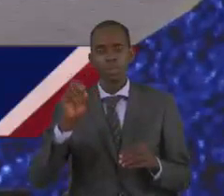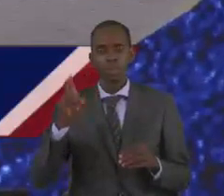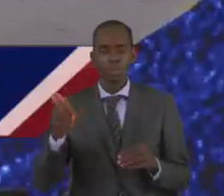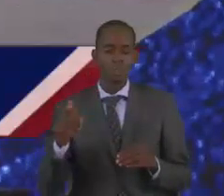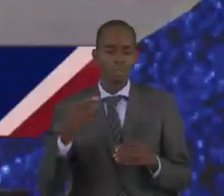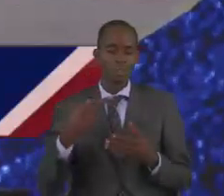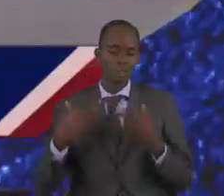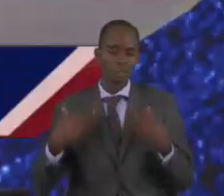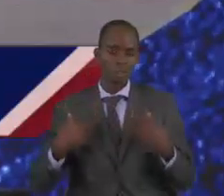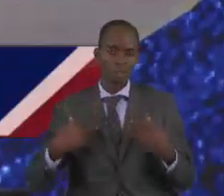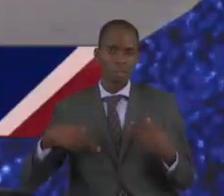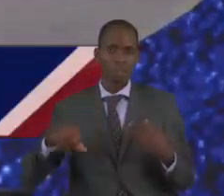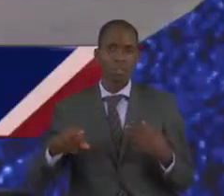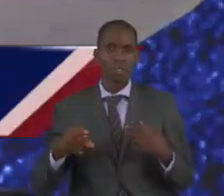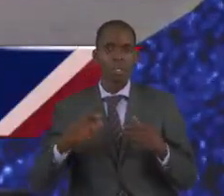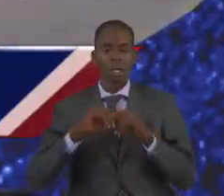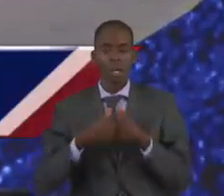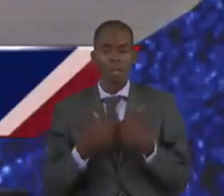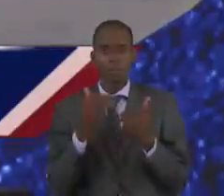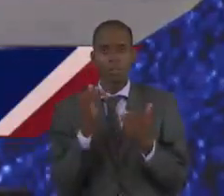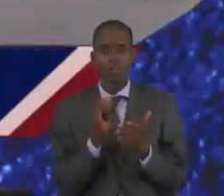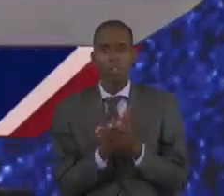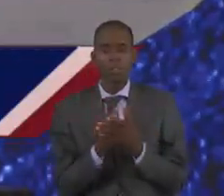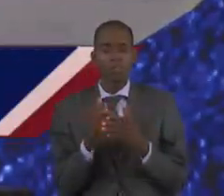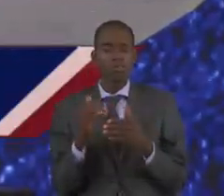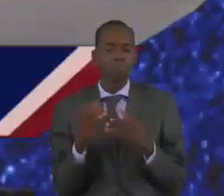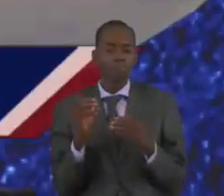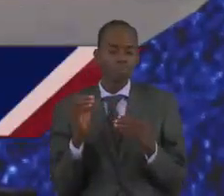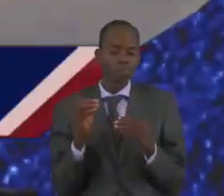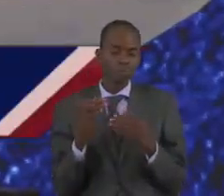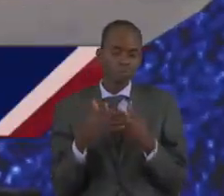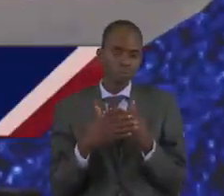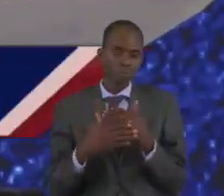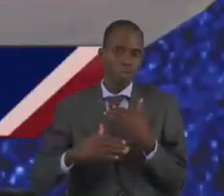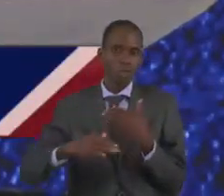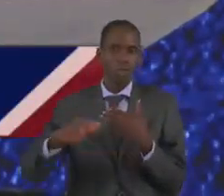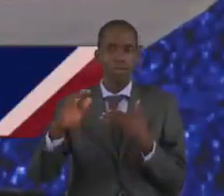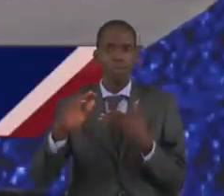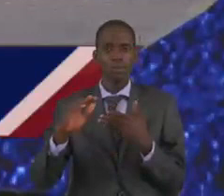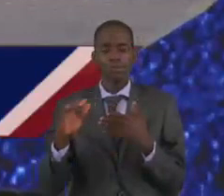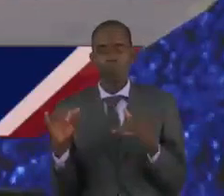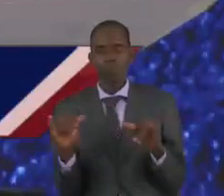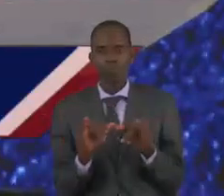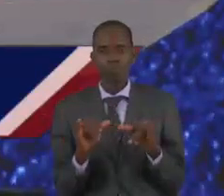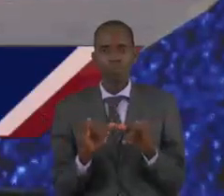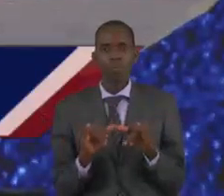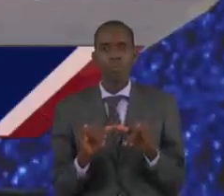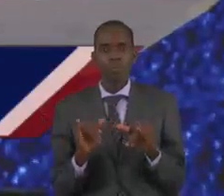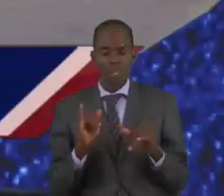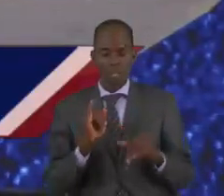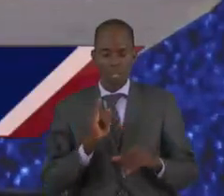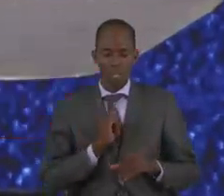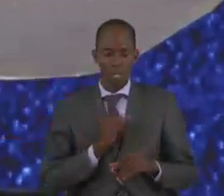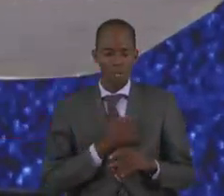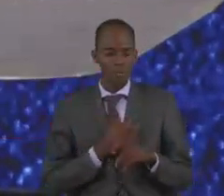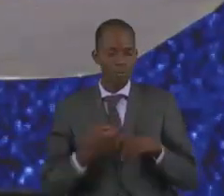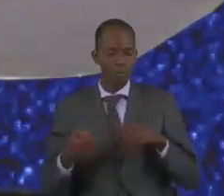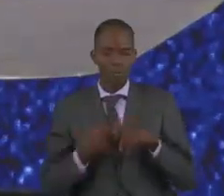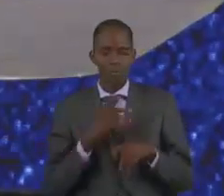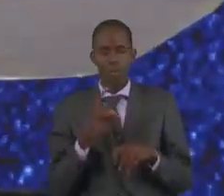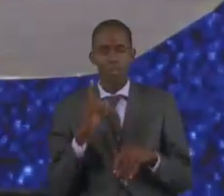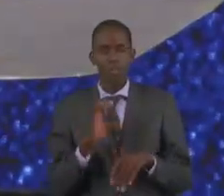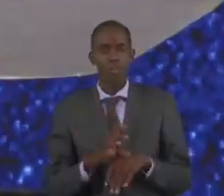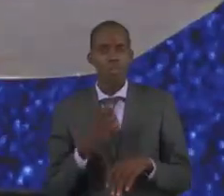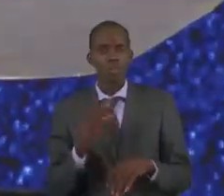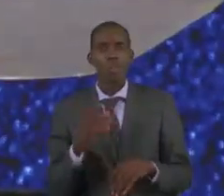Jews' religion, how that beyond measure I persecuted the church of God